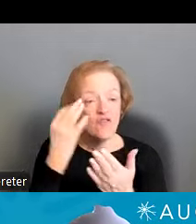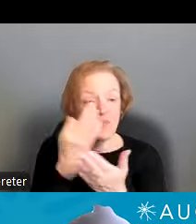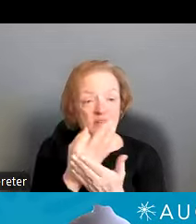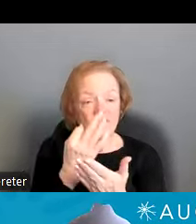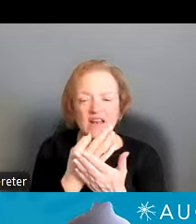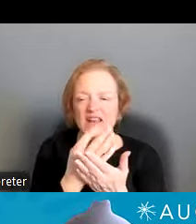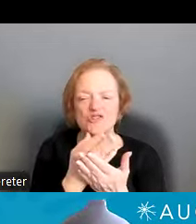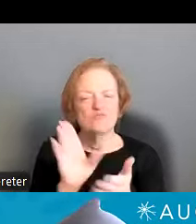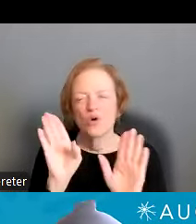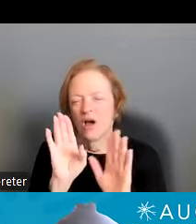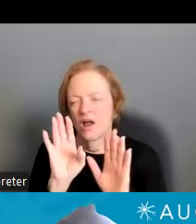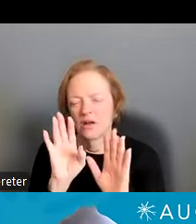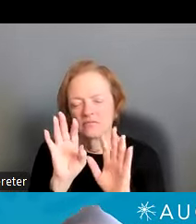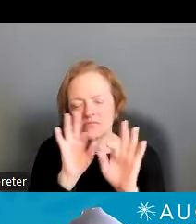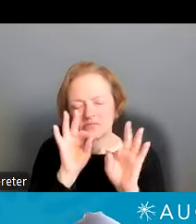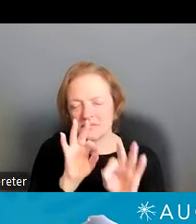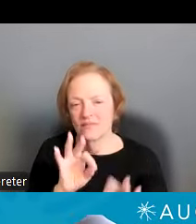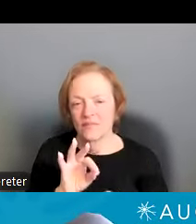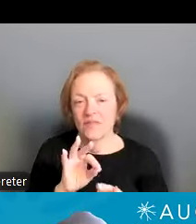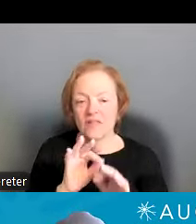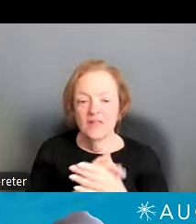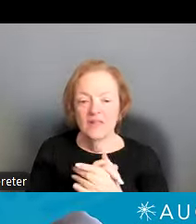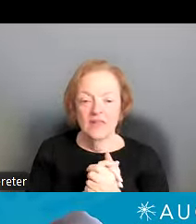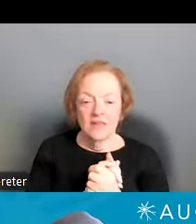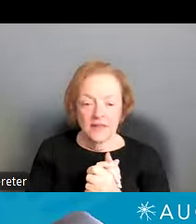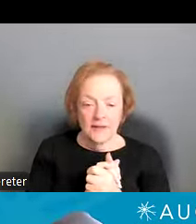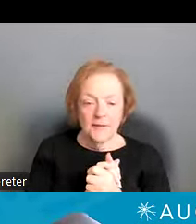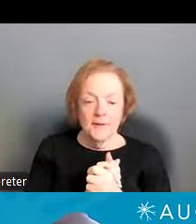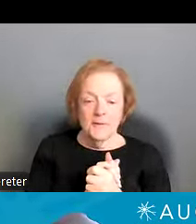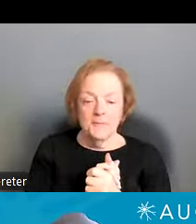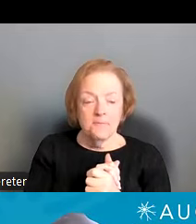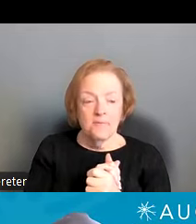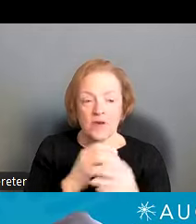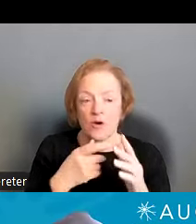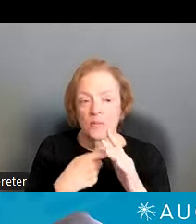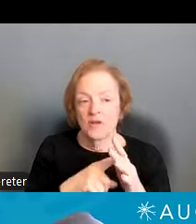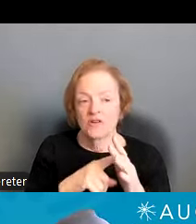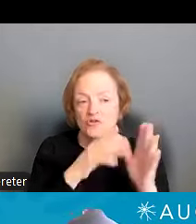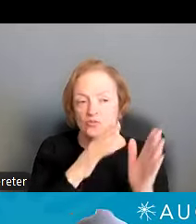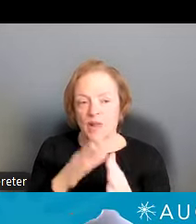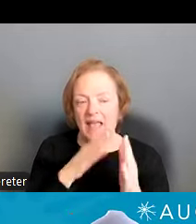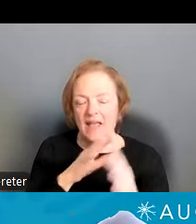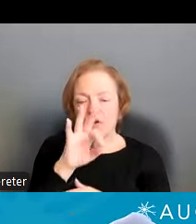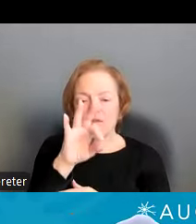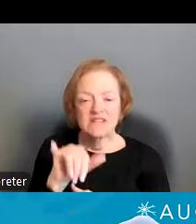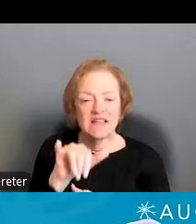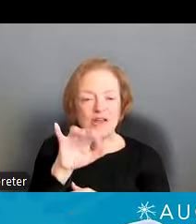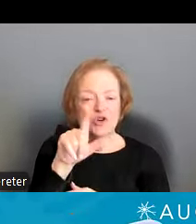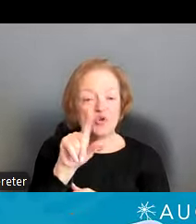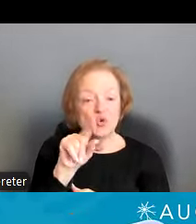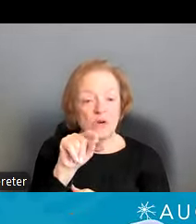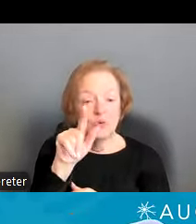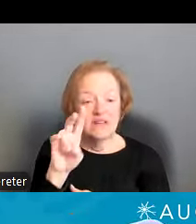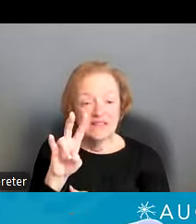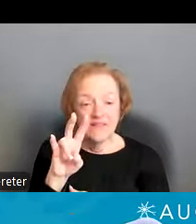broadly. So congressional appropriators are beginning to plan for fiscal year 2027 appropriations. Typically around this